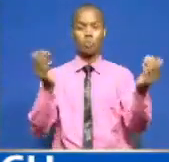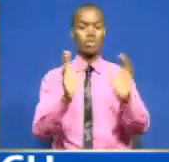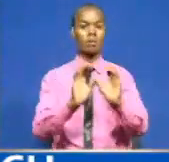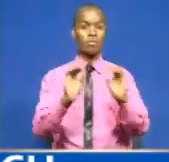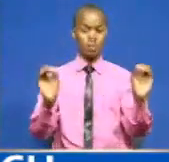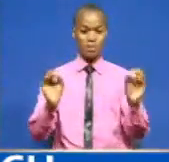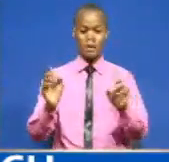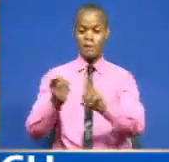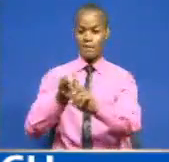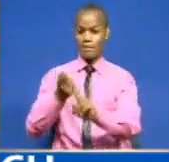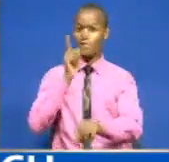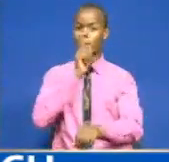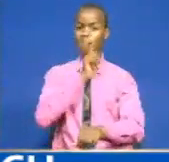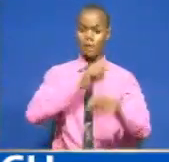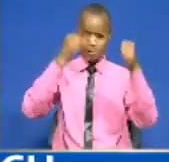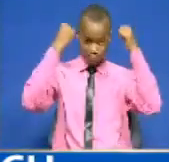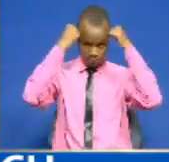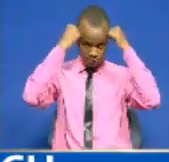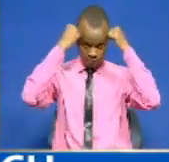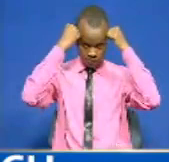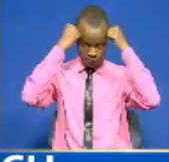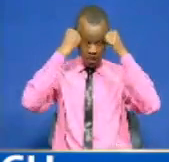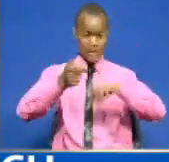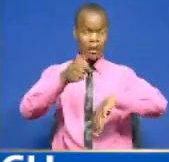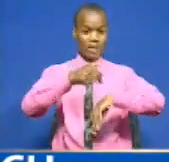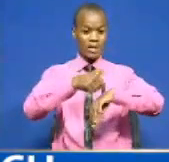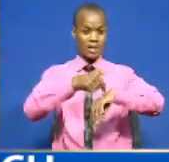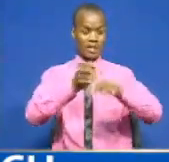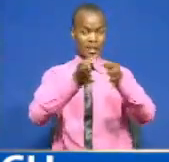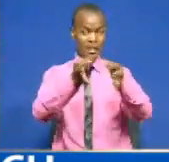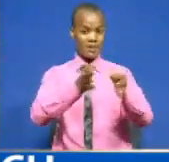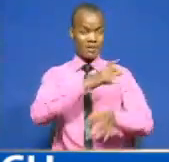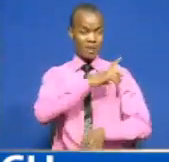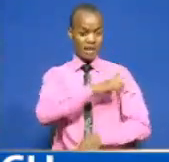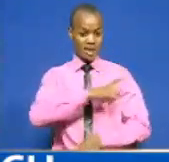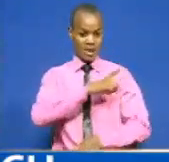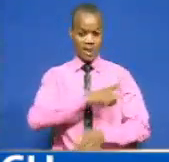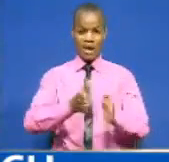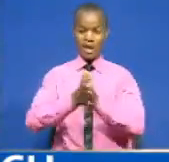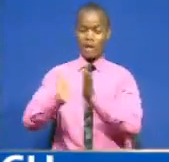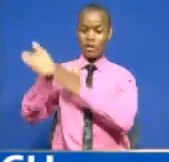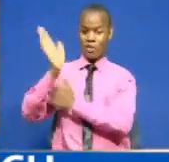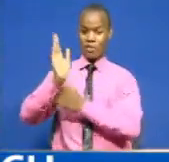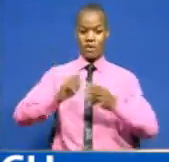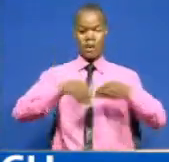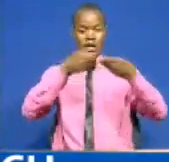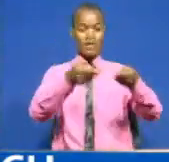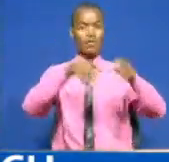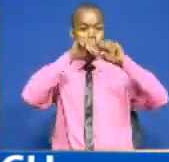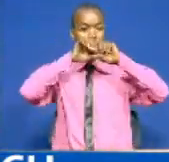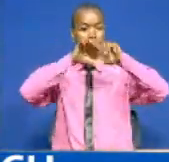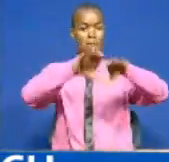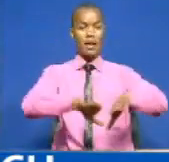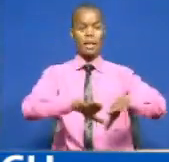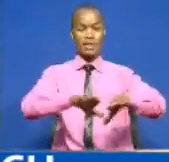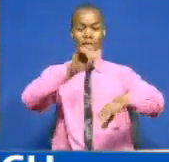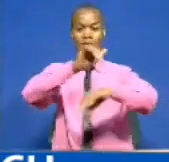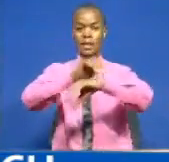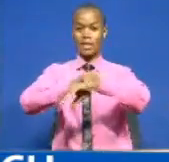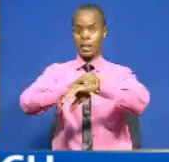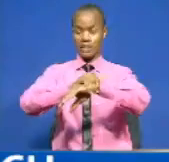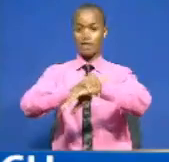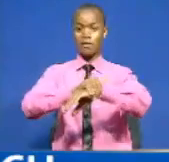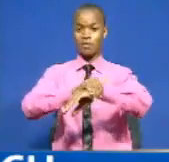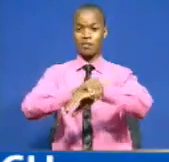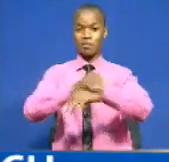tumalize masomo yetu, lakini ukibahatika na Mwenyezi Mungu akupatie hiyo baraka ya kupata soulmate